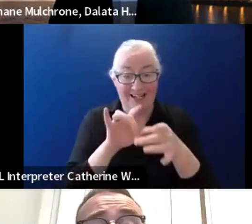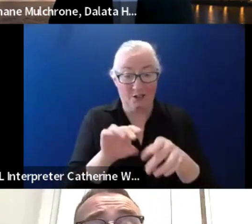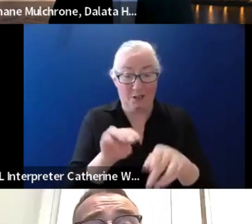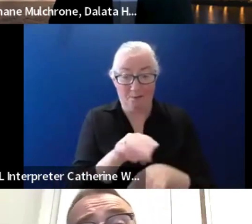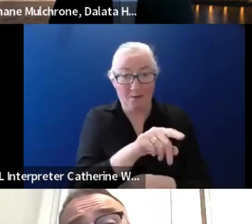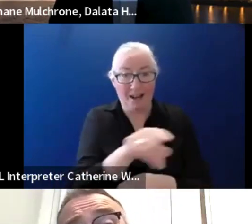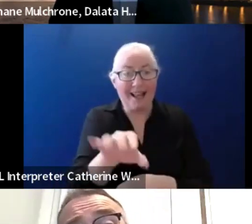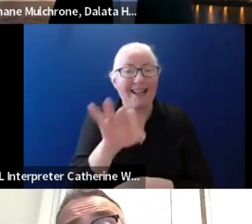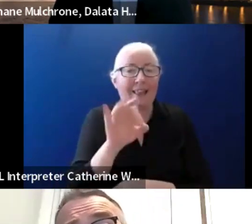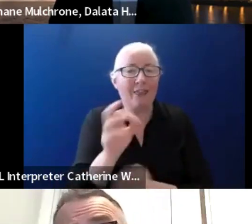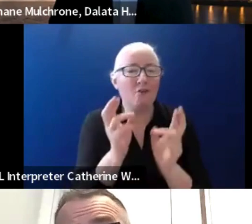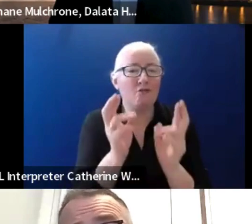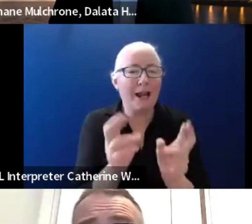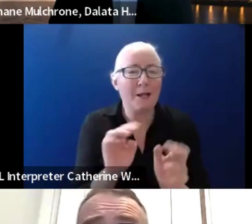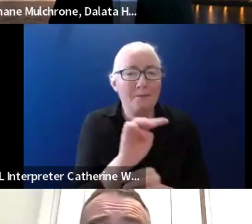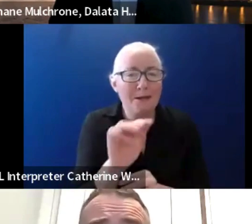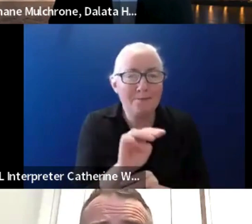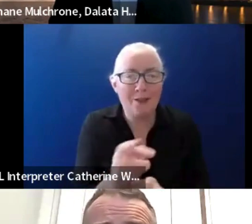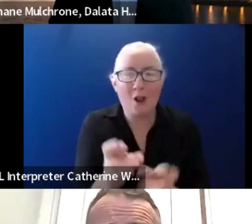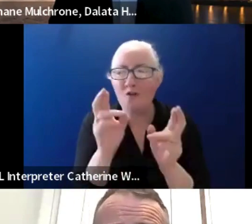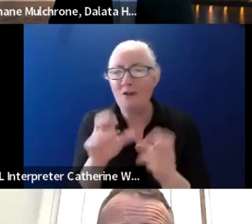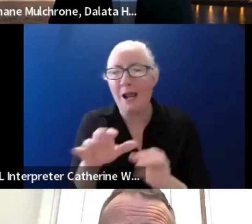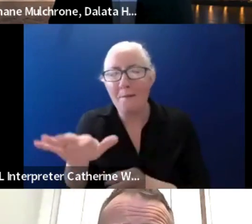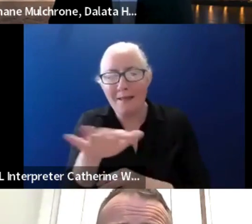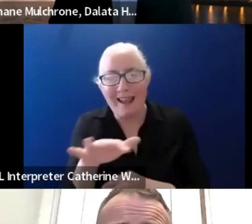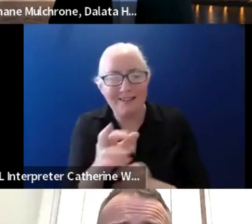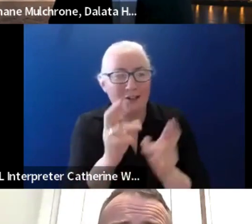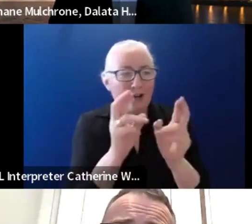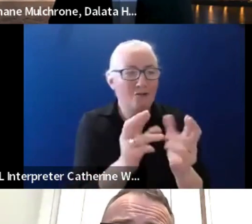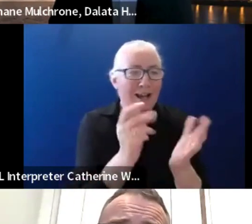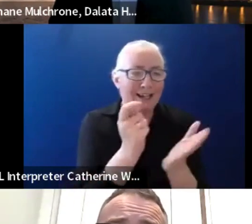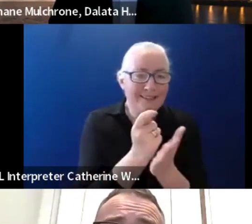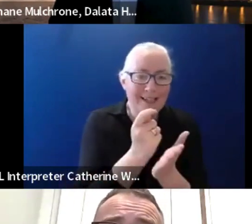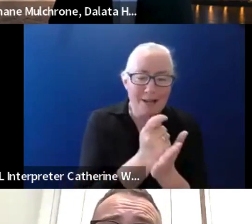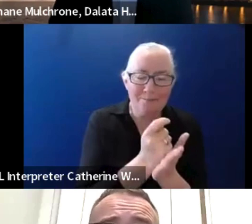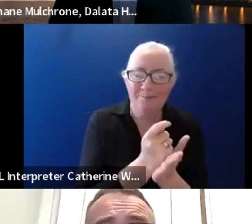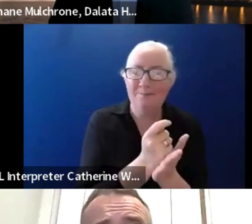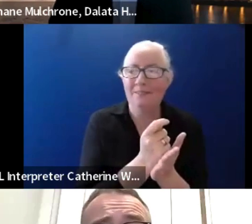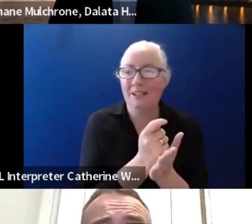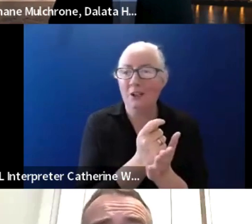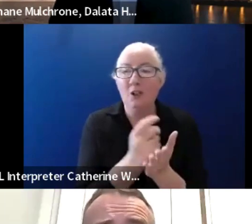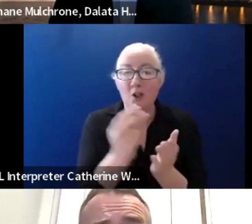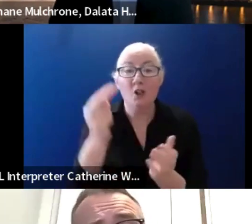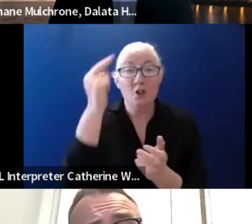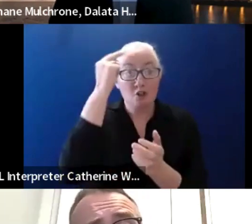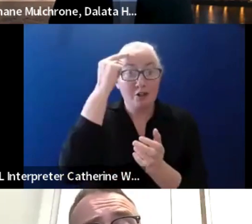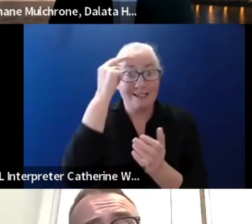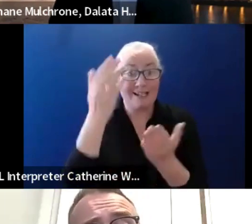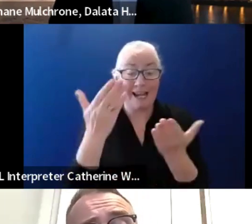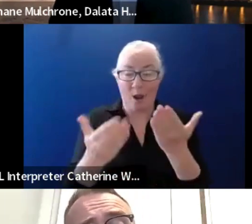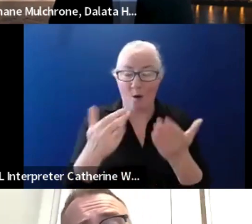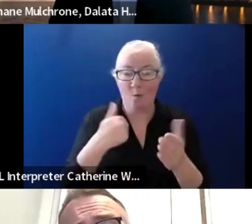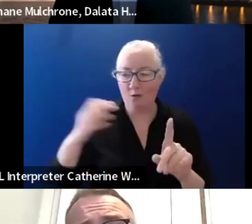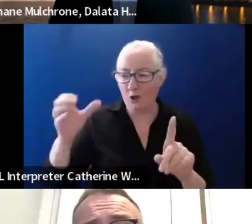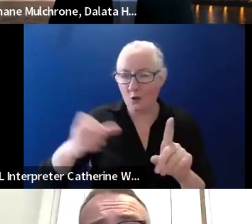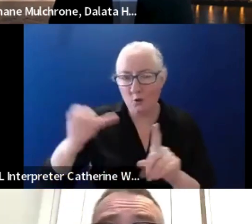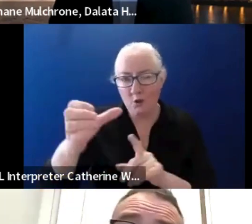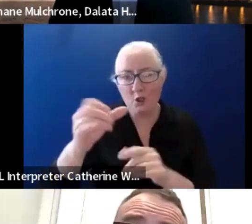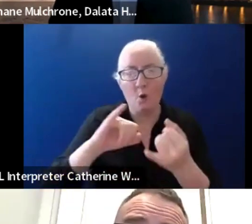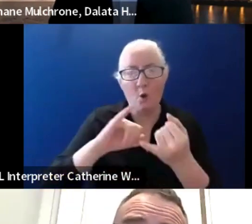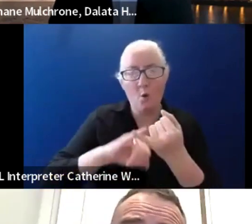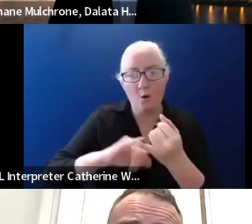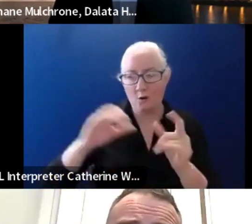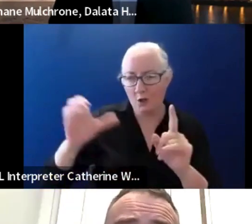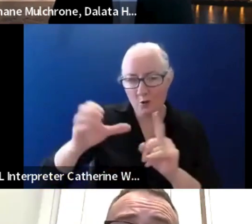getting the right people in the right place at the right time. So understanding how we recruit, who we're recruiting,